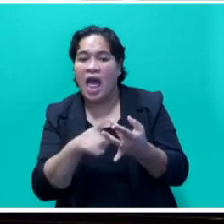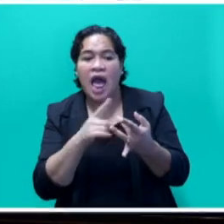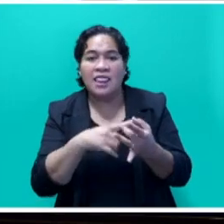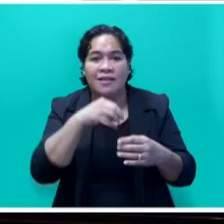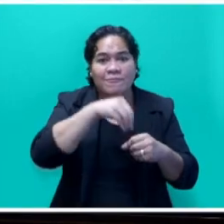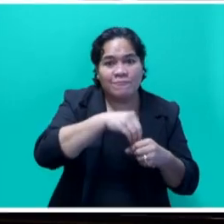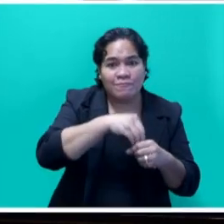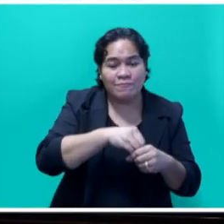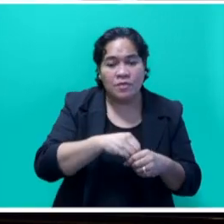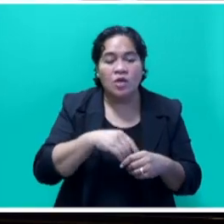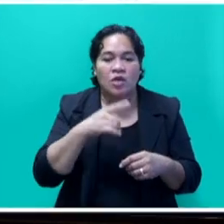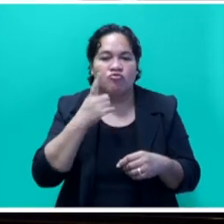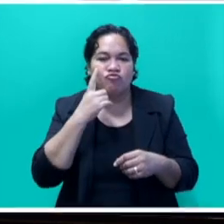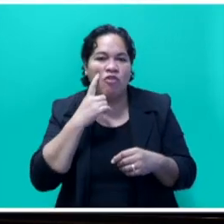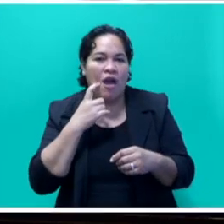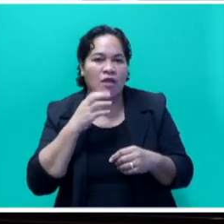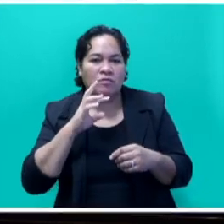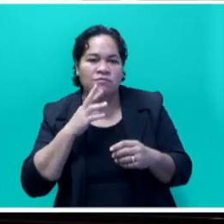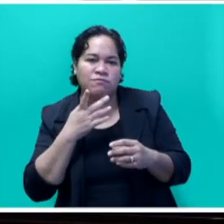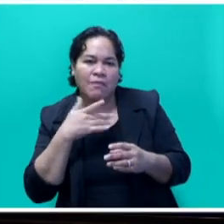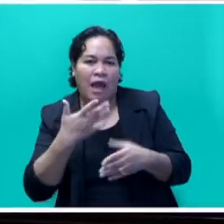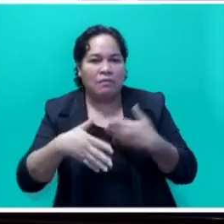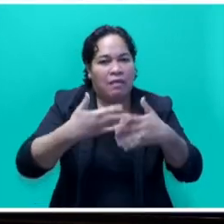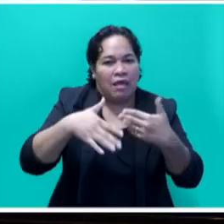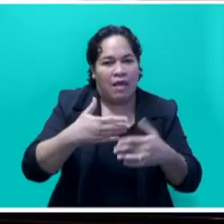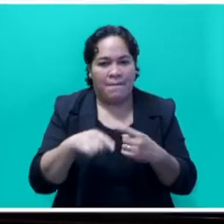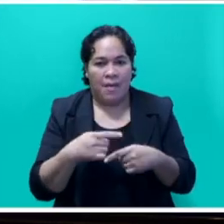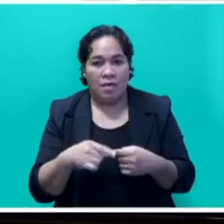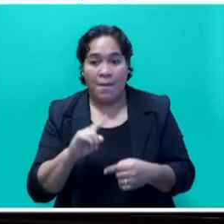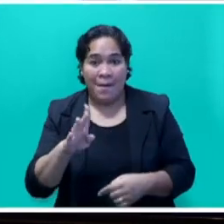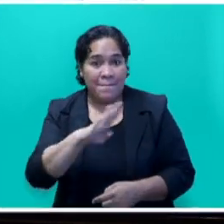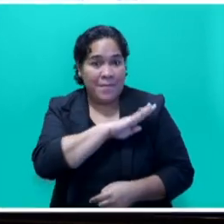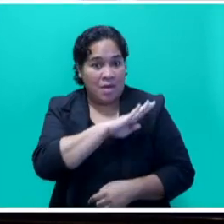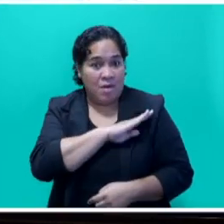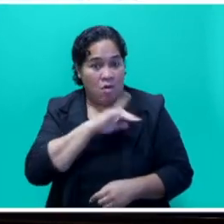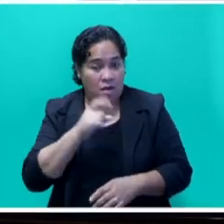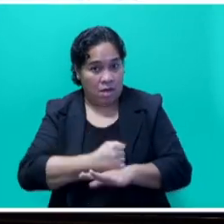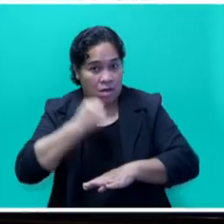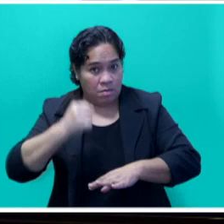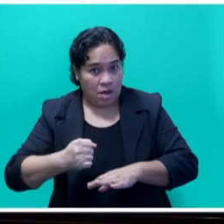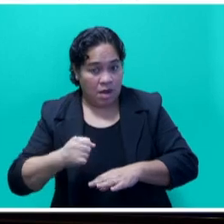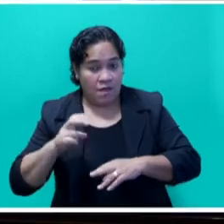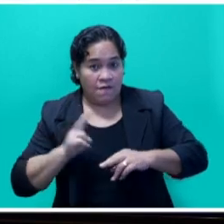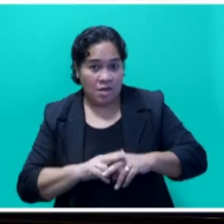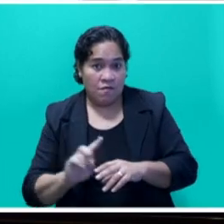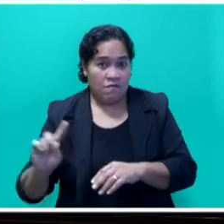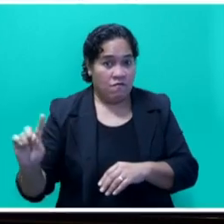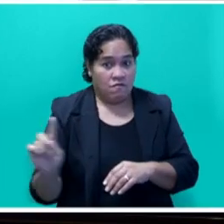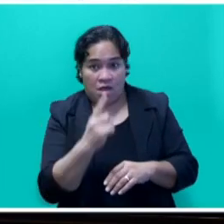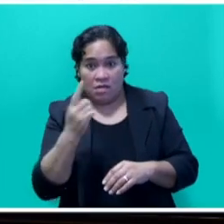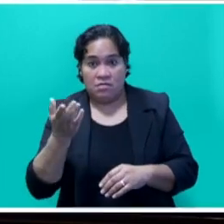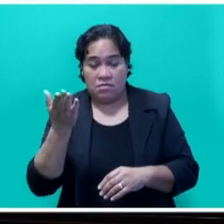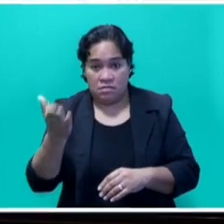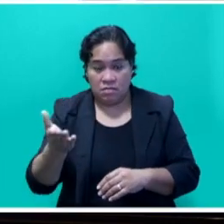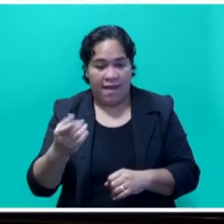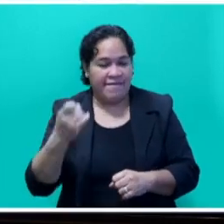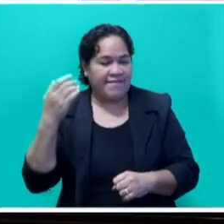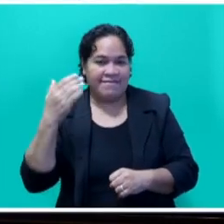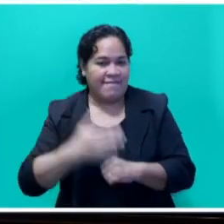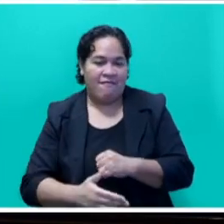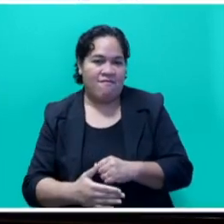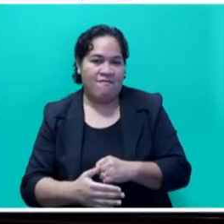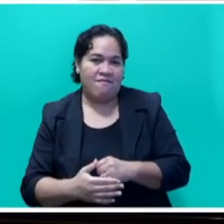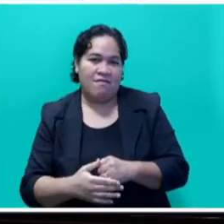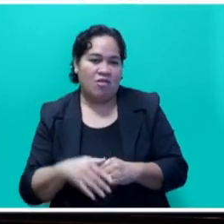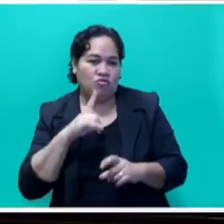have tried to justify that. The Bainimarama government and the Fiji First government and our Prime Minister have never justified